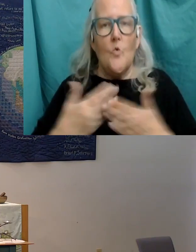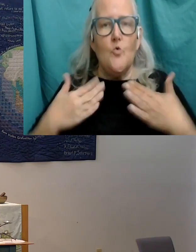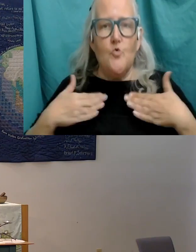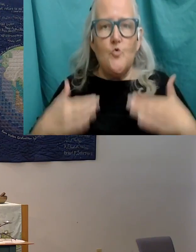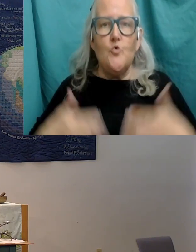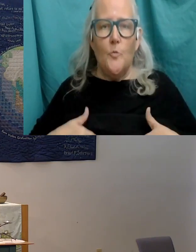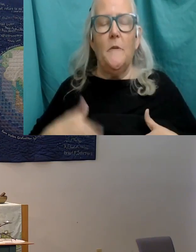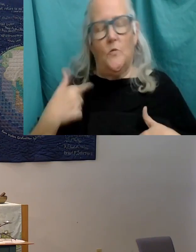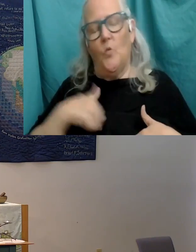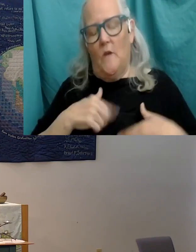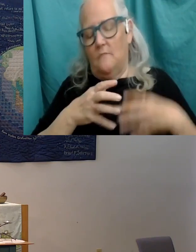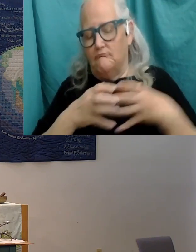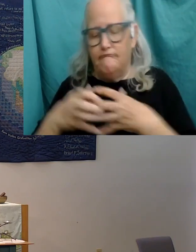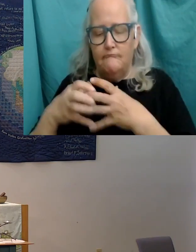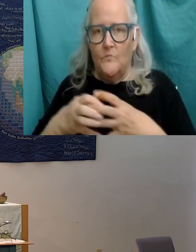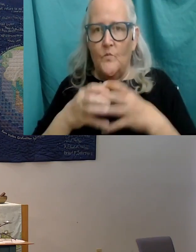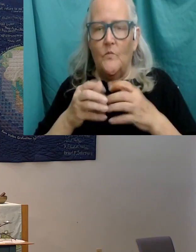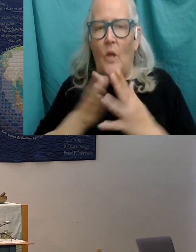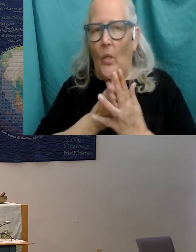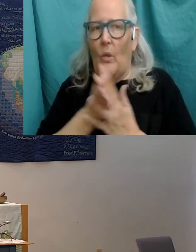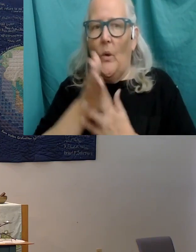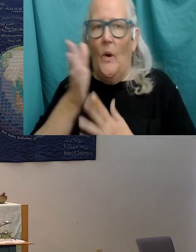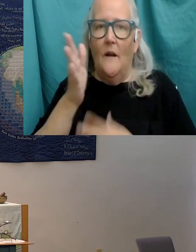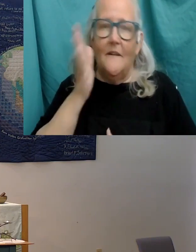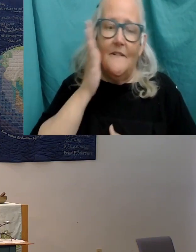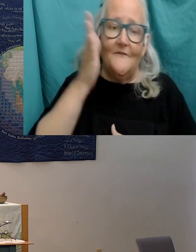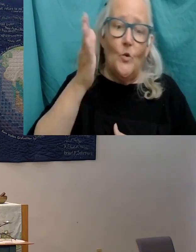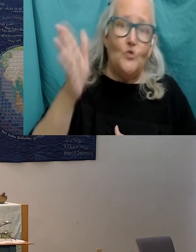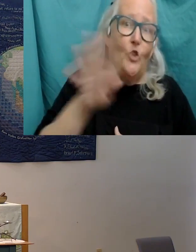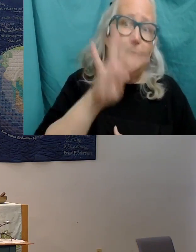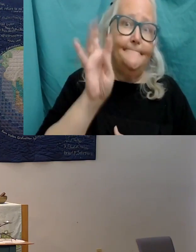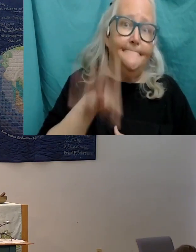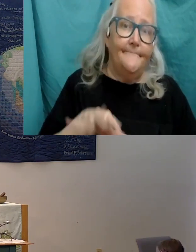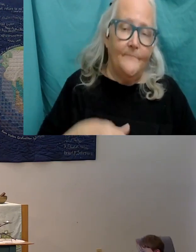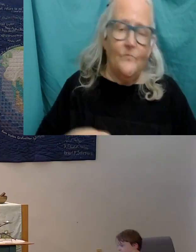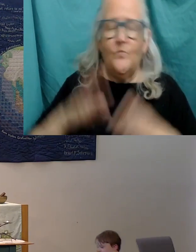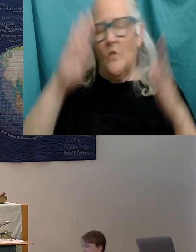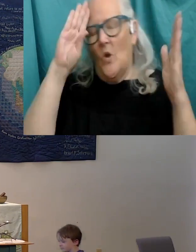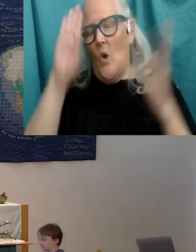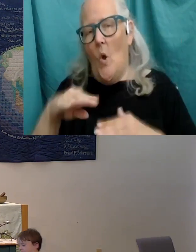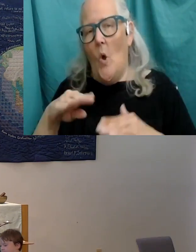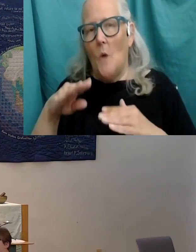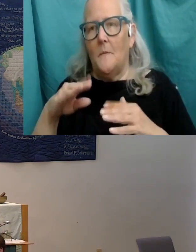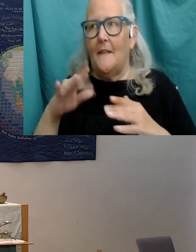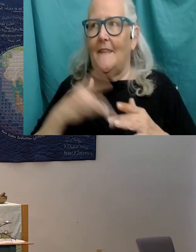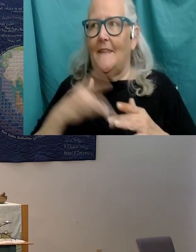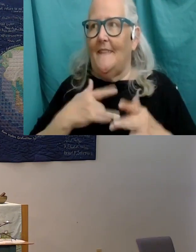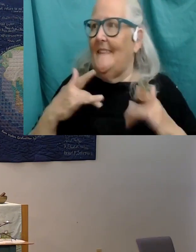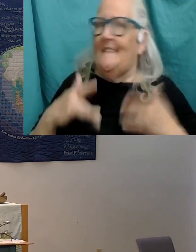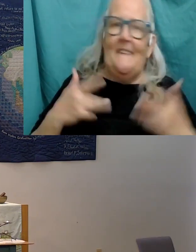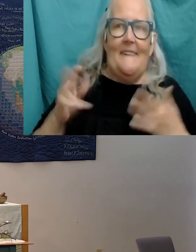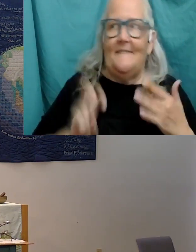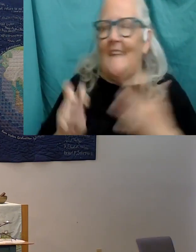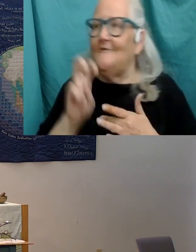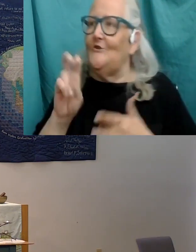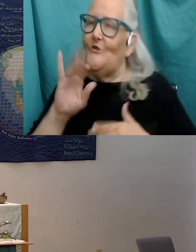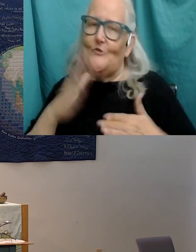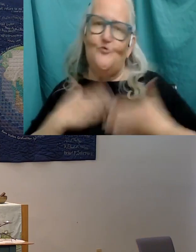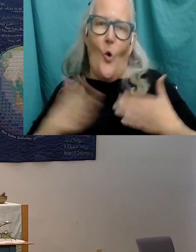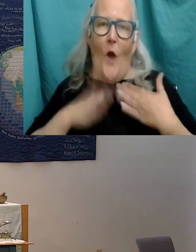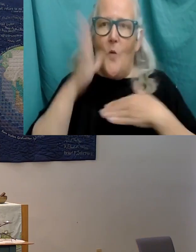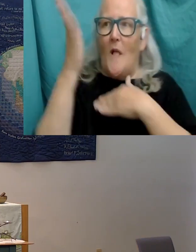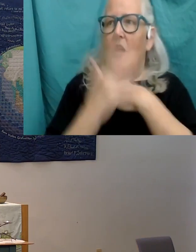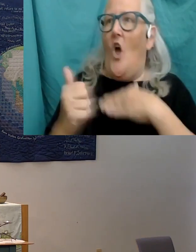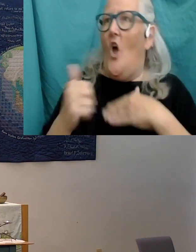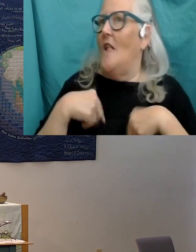uncharted waters. May we hear the call of adventure and whimsy and joy, be comforted by the music we